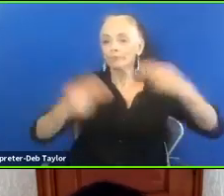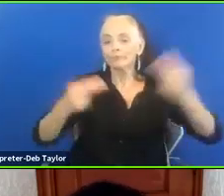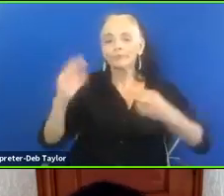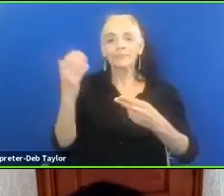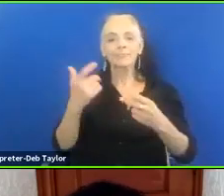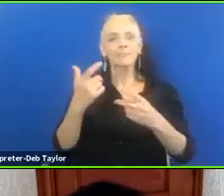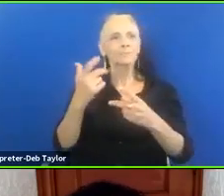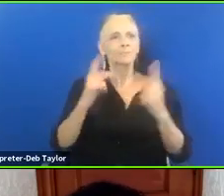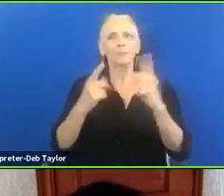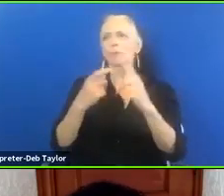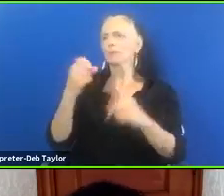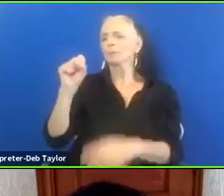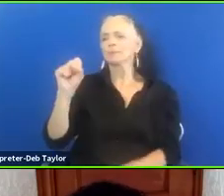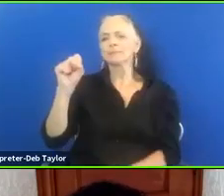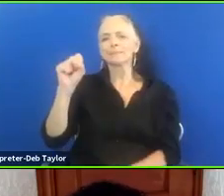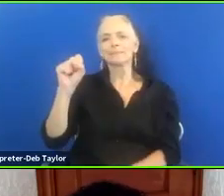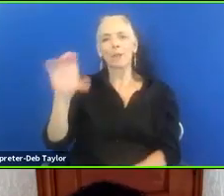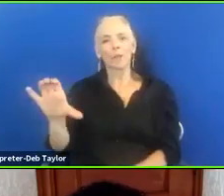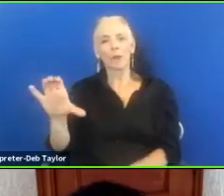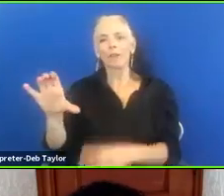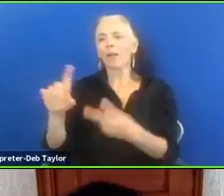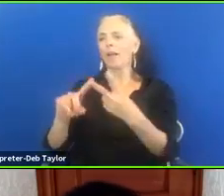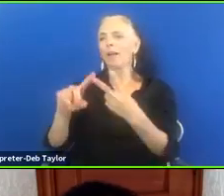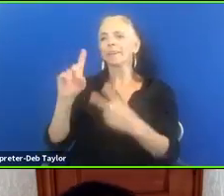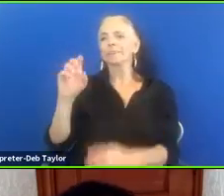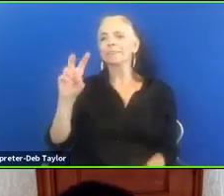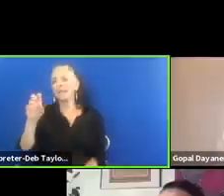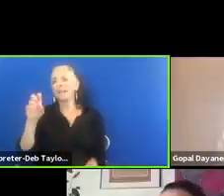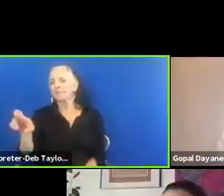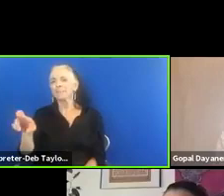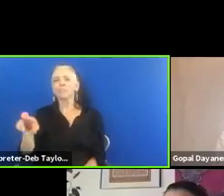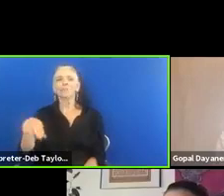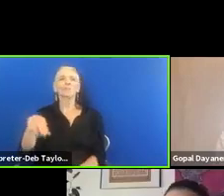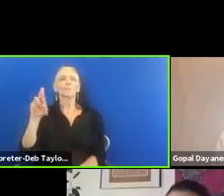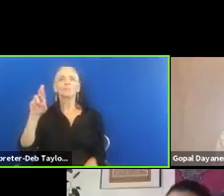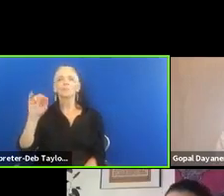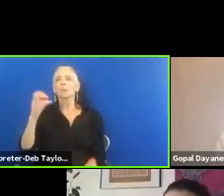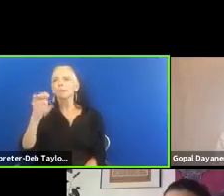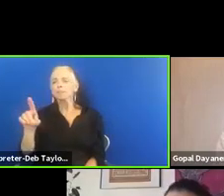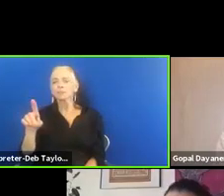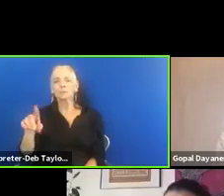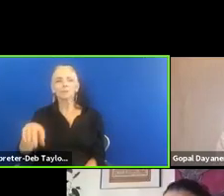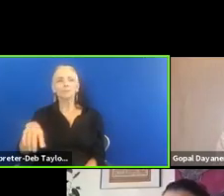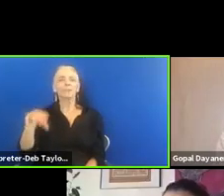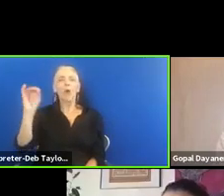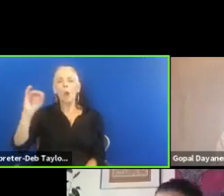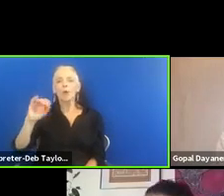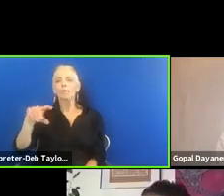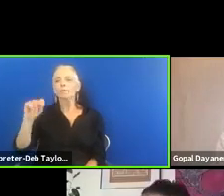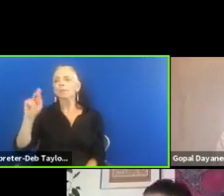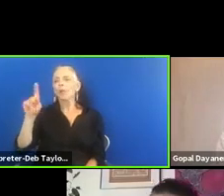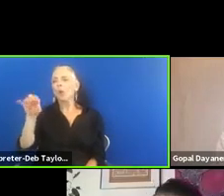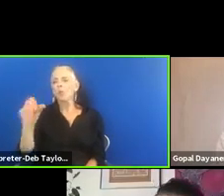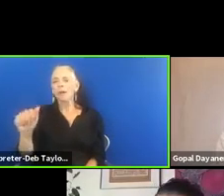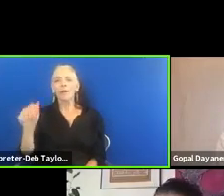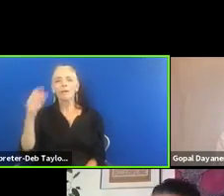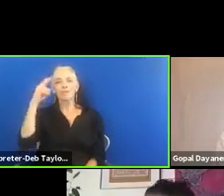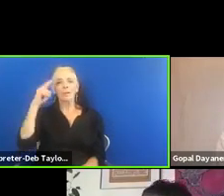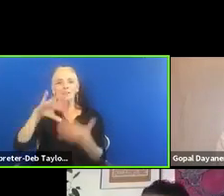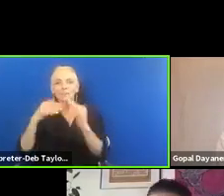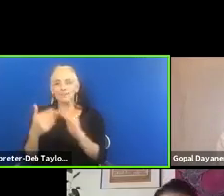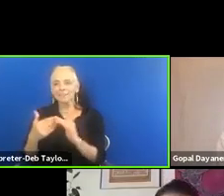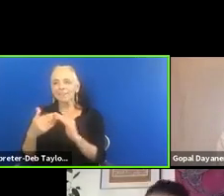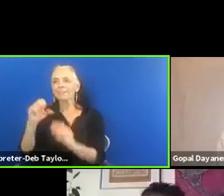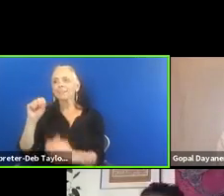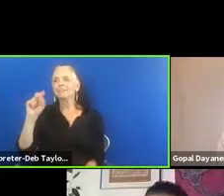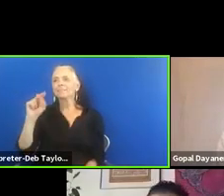South Carolina, from Denver, Richmond, Oakland, Tacoma, Mexico City, DF, Costa Rica, Santa Fe, Puerto